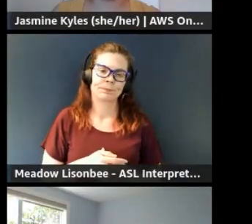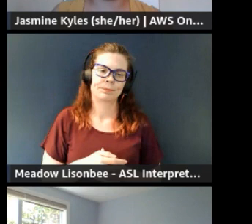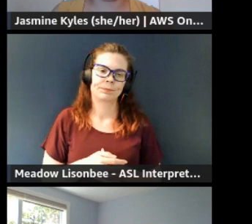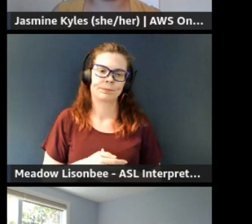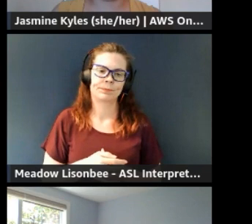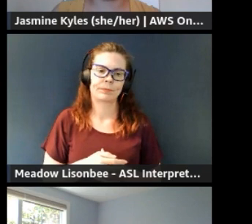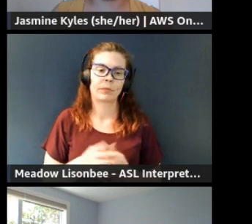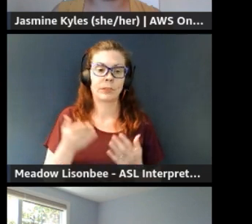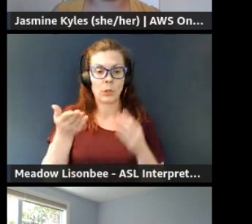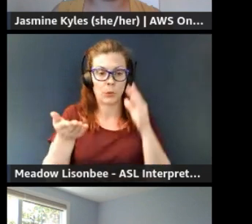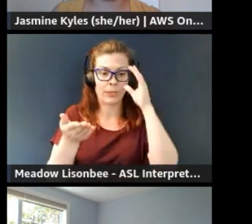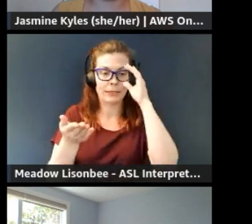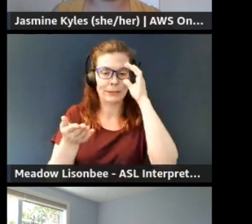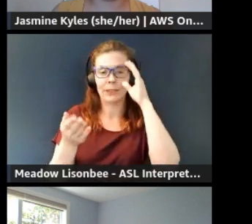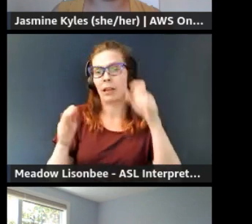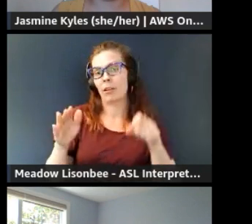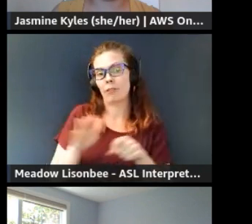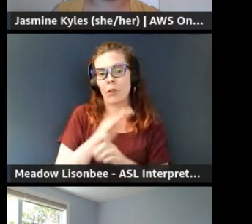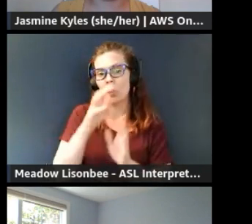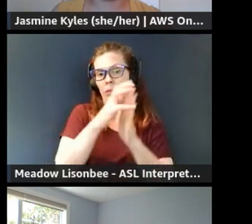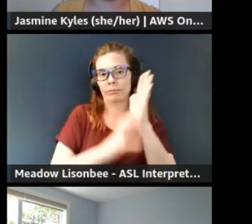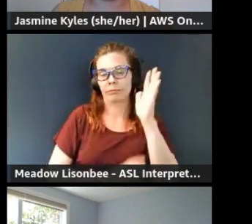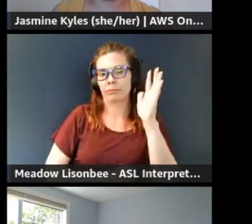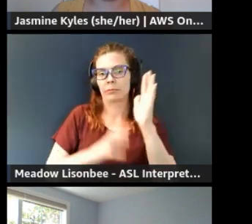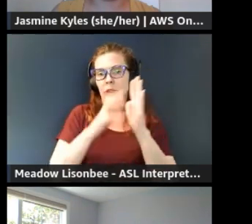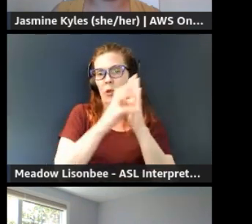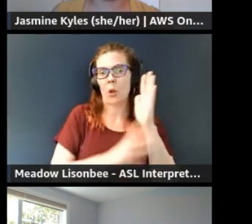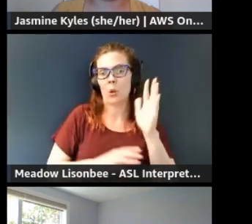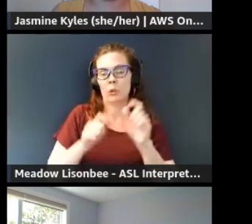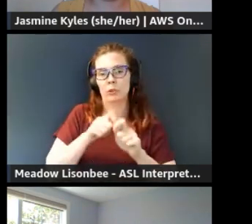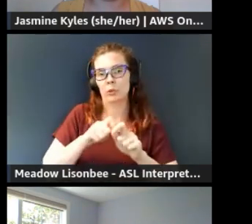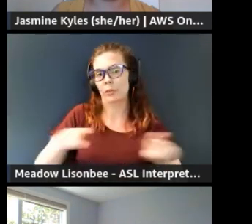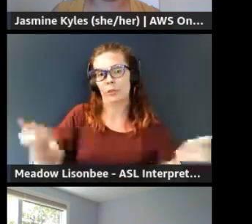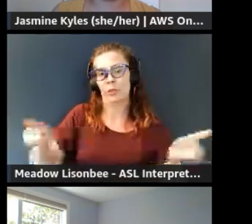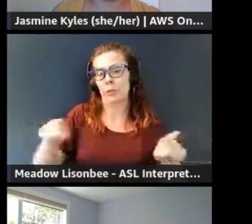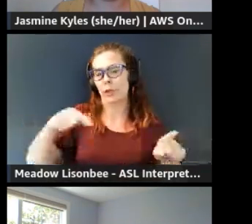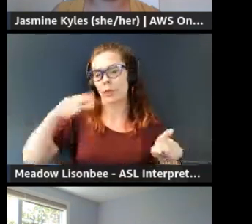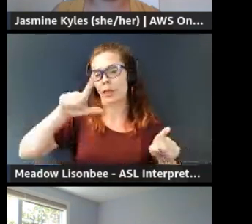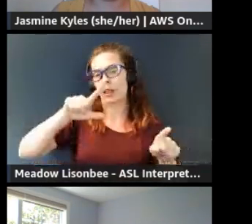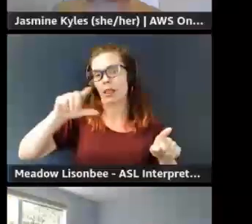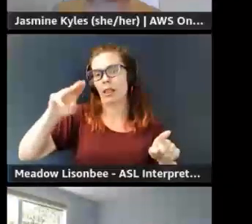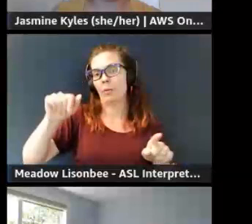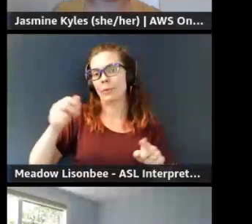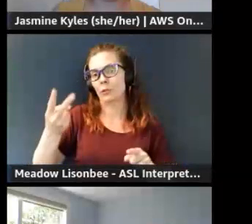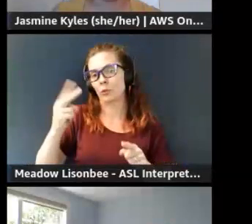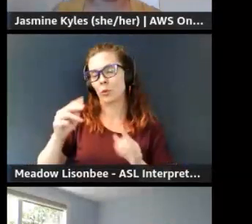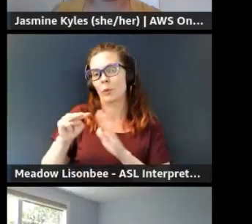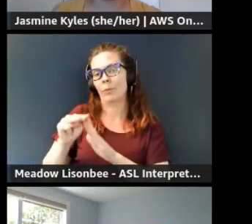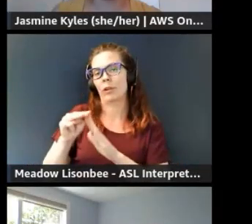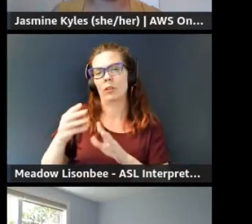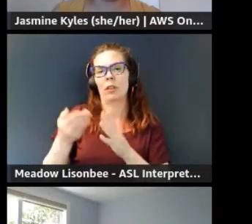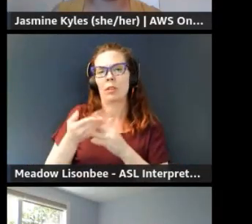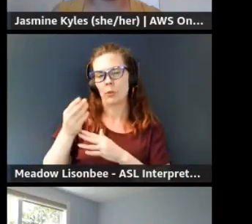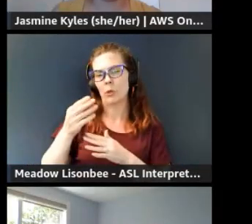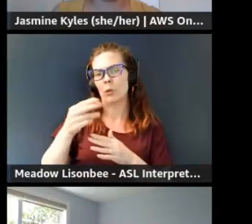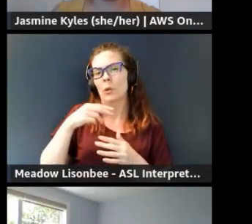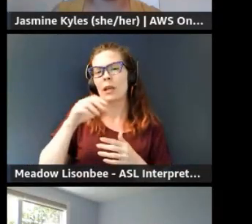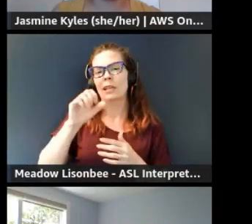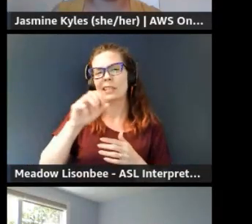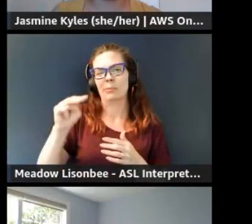So this is the full length of code that it takes to deploy a Llama 2 model through SageMaker JumpStart with